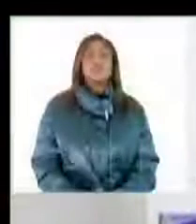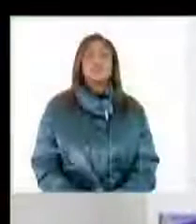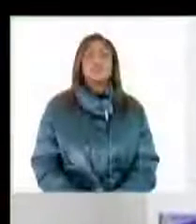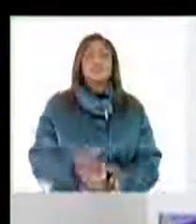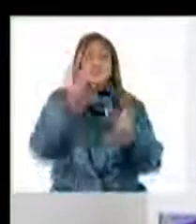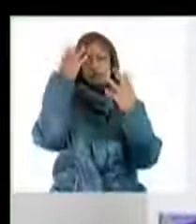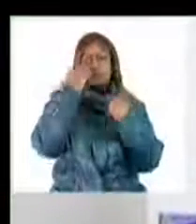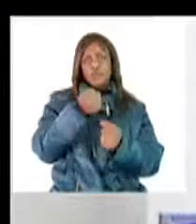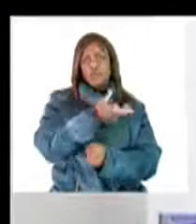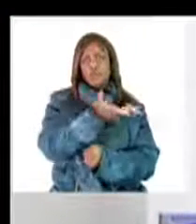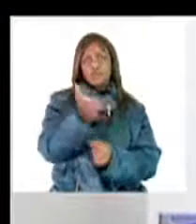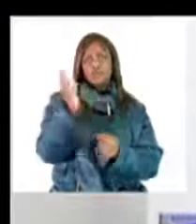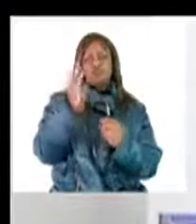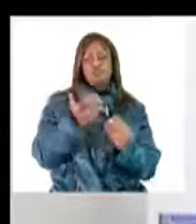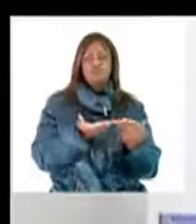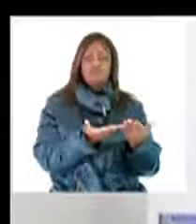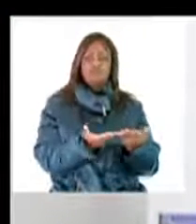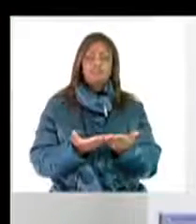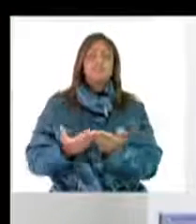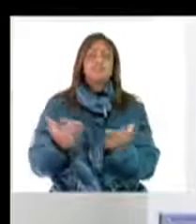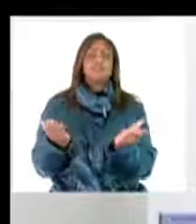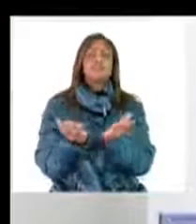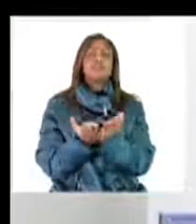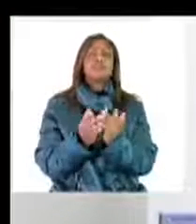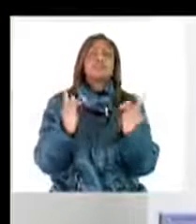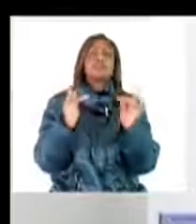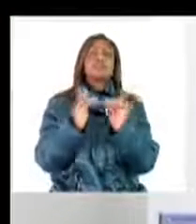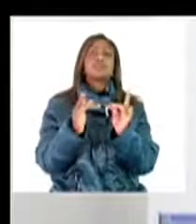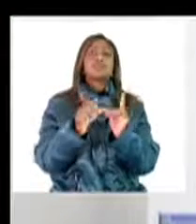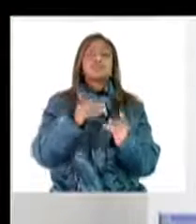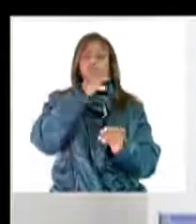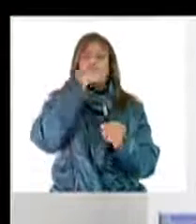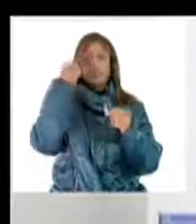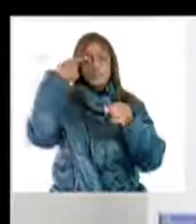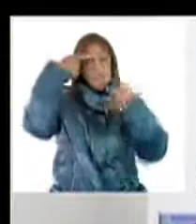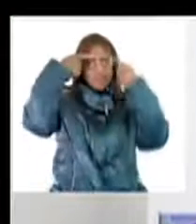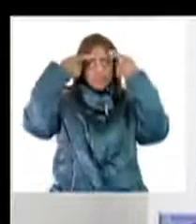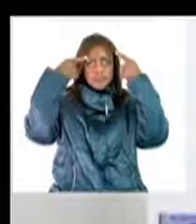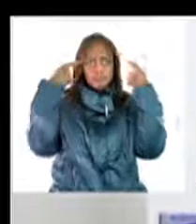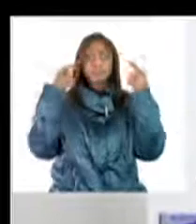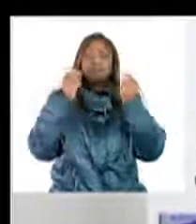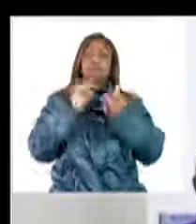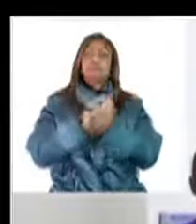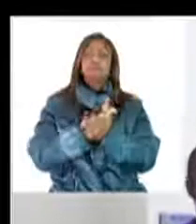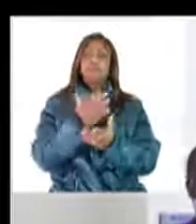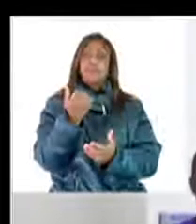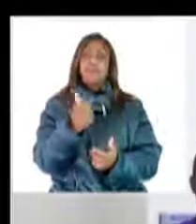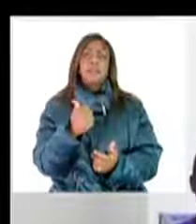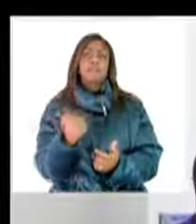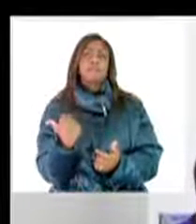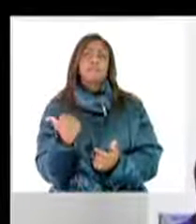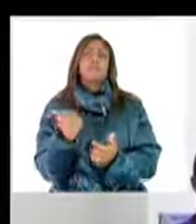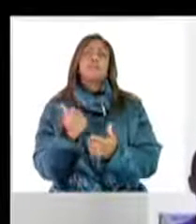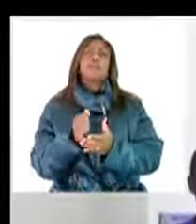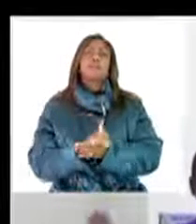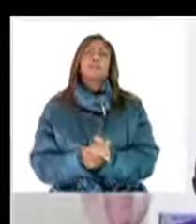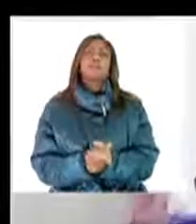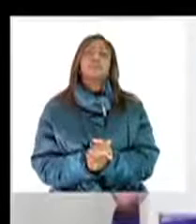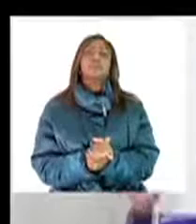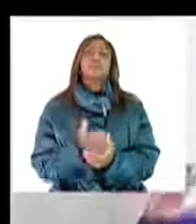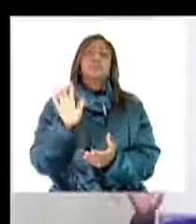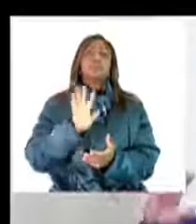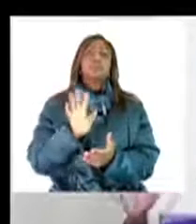Hello everybody, welcome to MyZone Online School. My name is Mr. Mario Atanasio Ananias. Let's welcome our friend